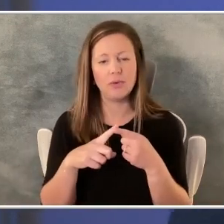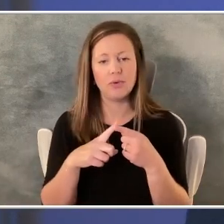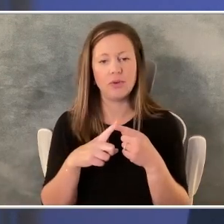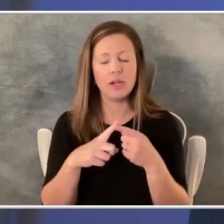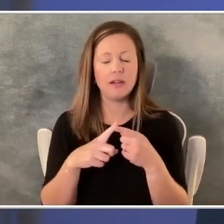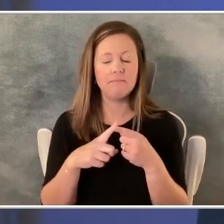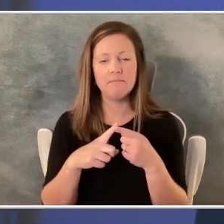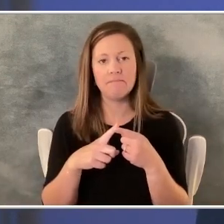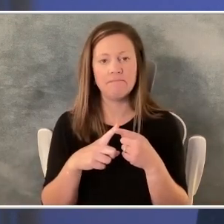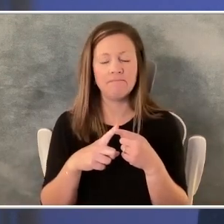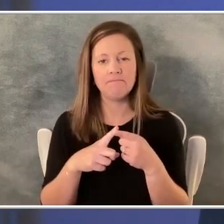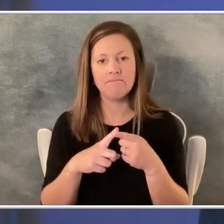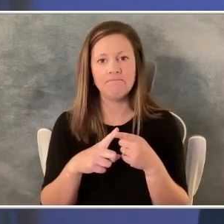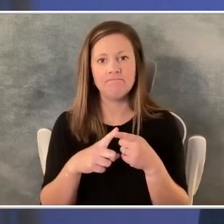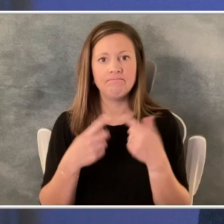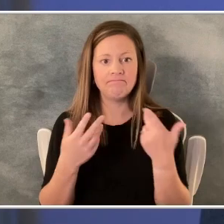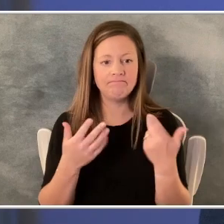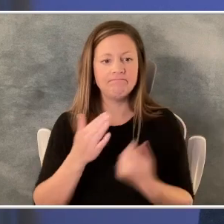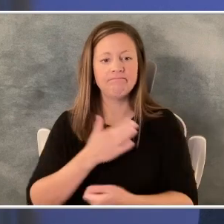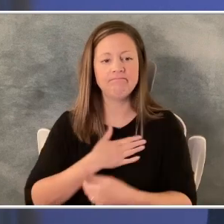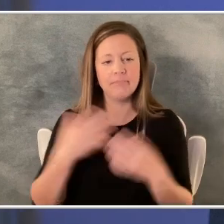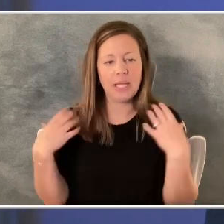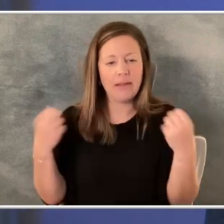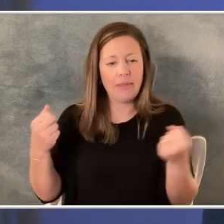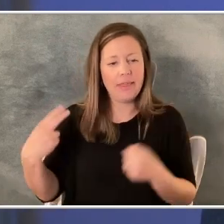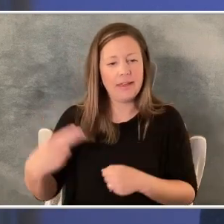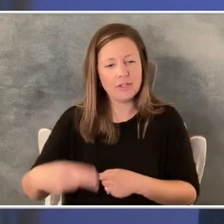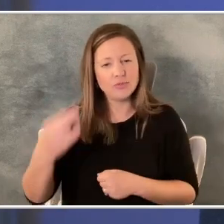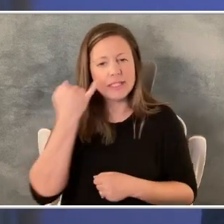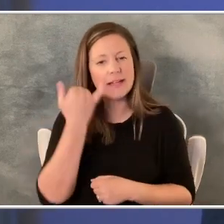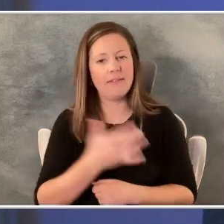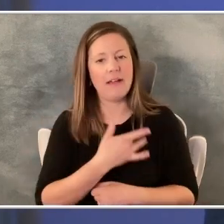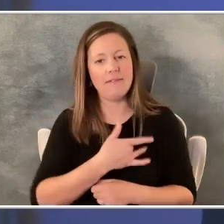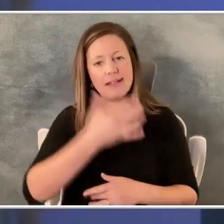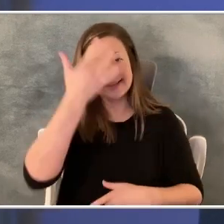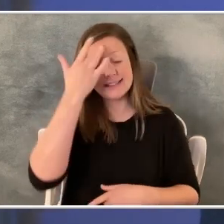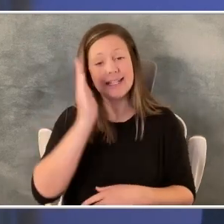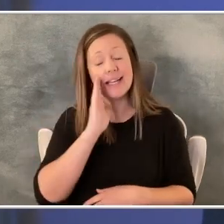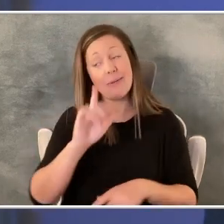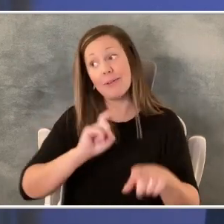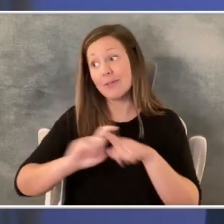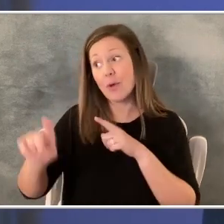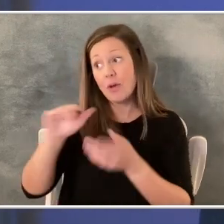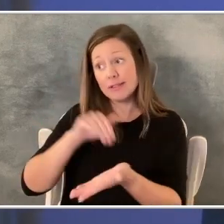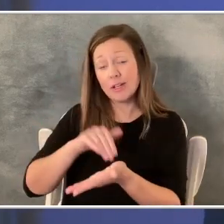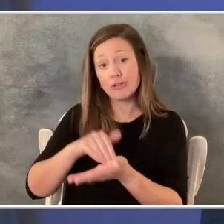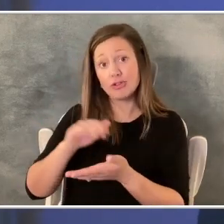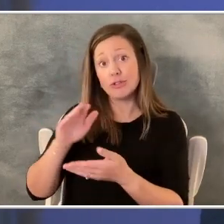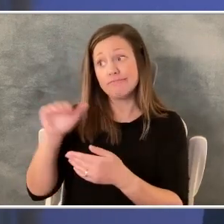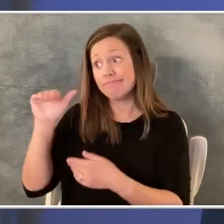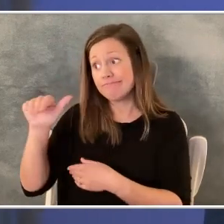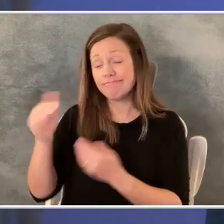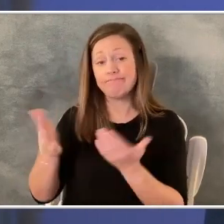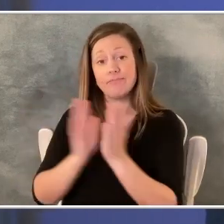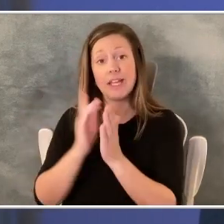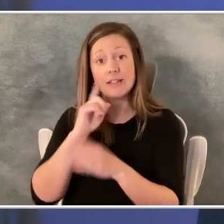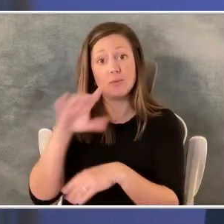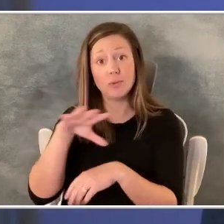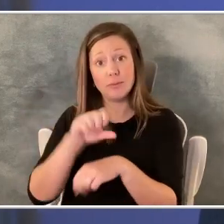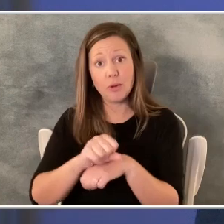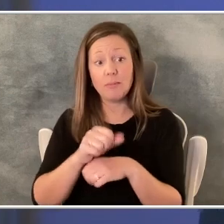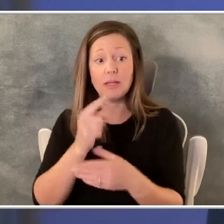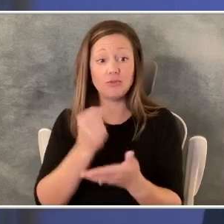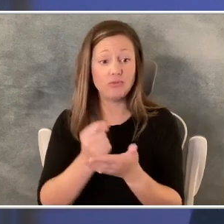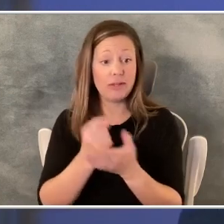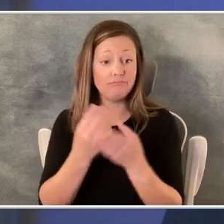my healthcare history was if I felt sick, I would call the doctor and see if I could get an appointment and get treated. Or if